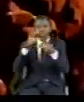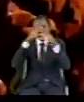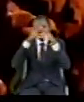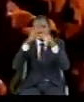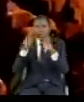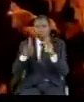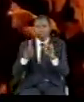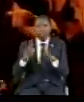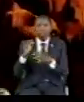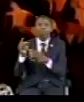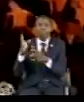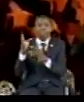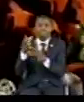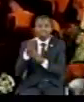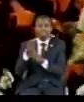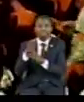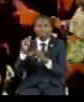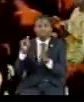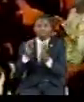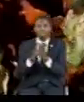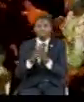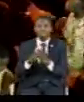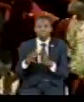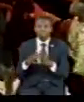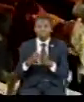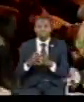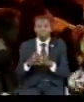is up in the air.